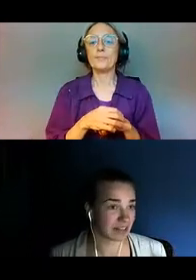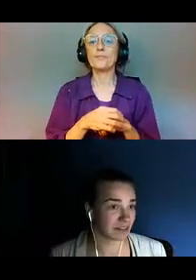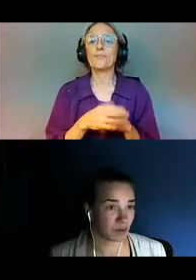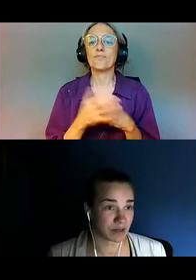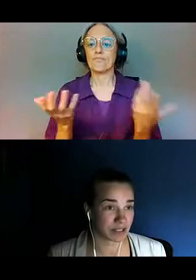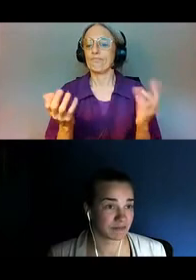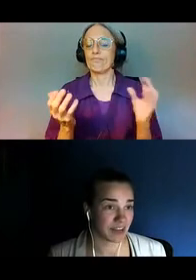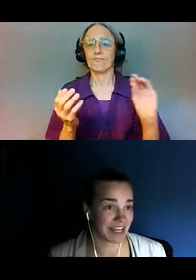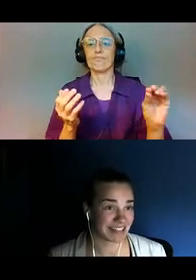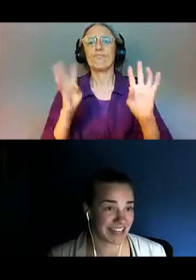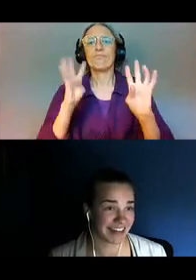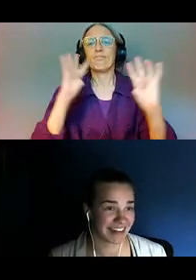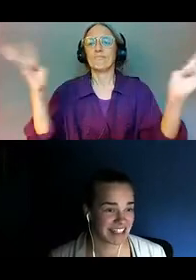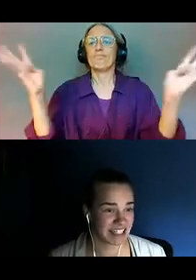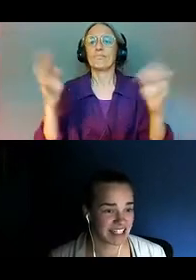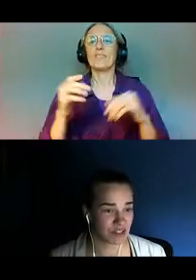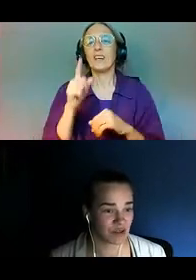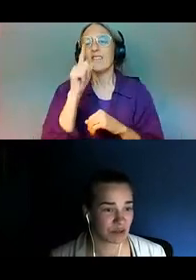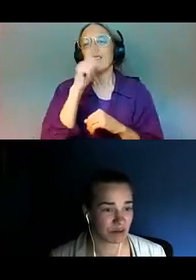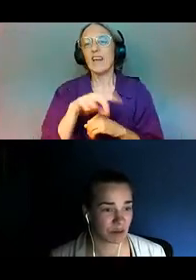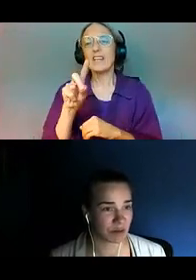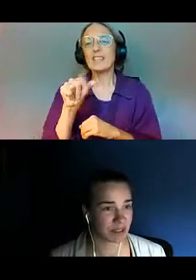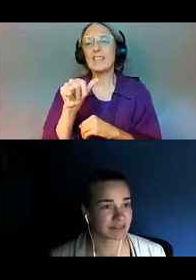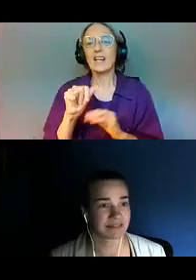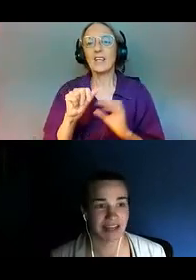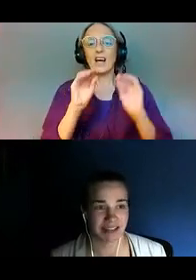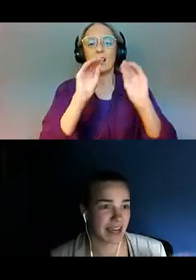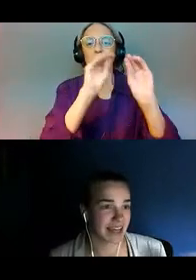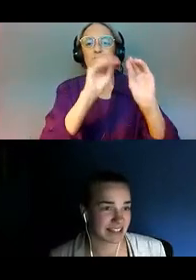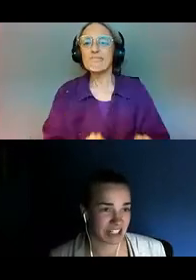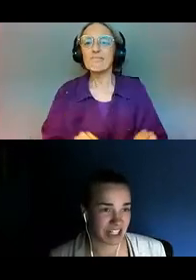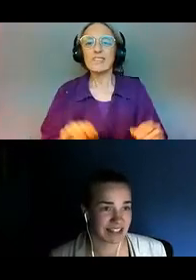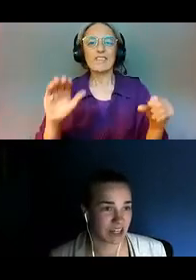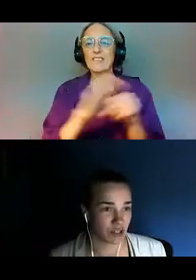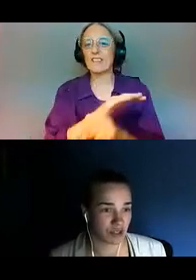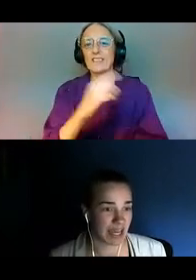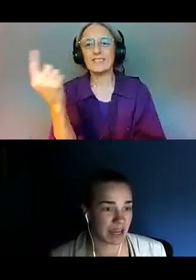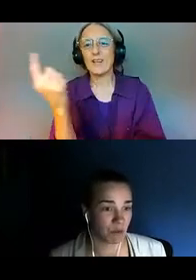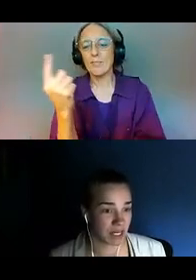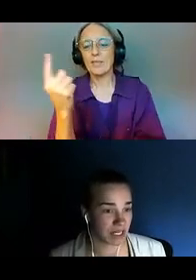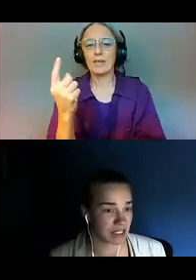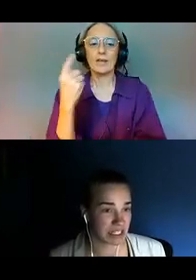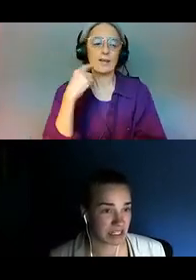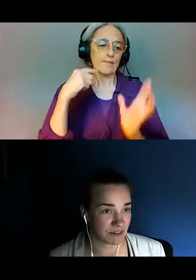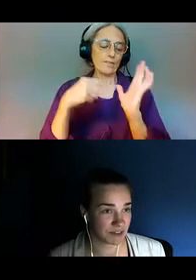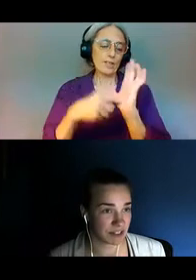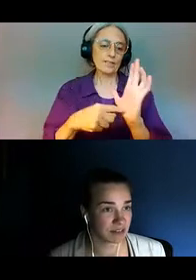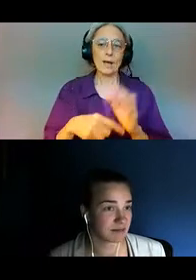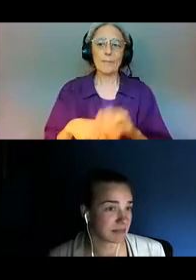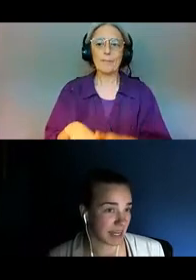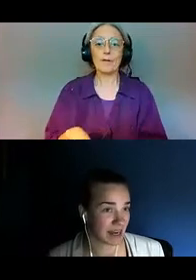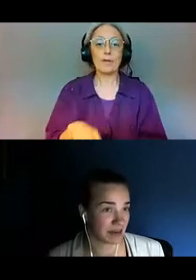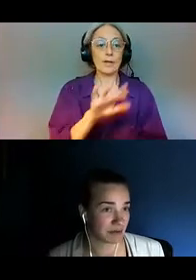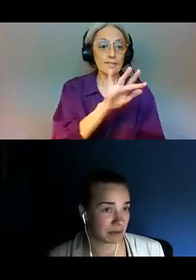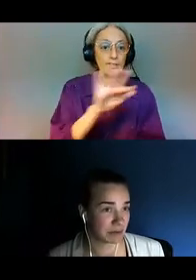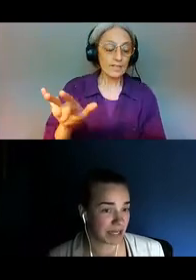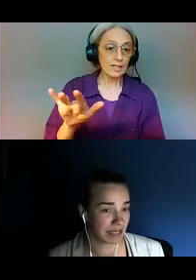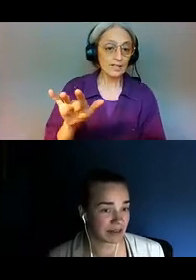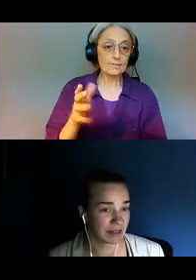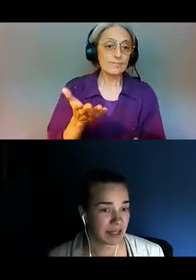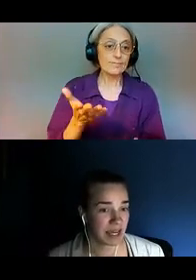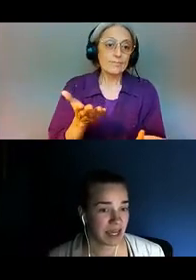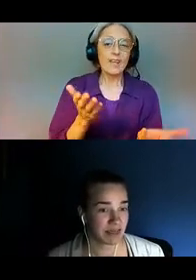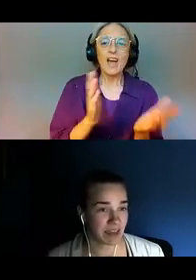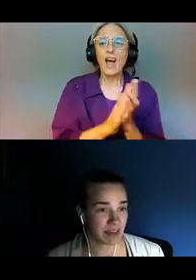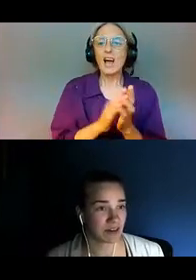dummy data or fake data into the report, such as entering a 1 into the field that cannot remain